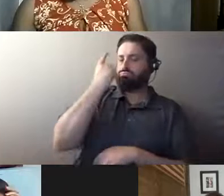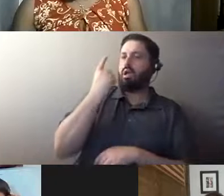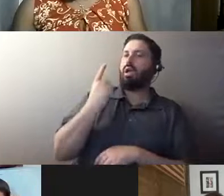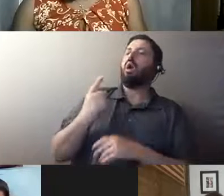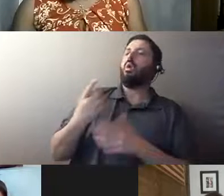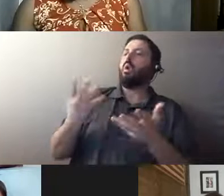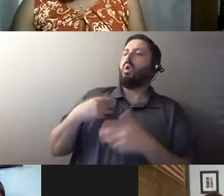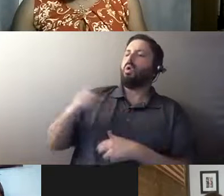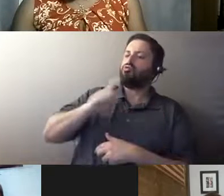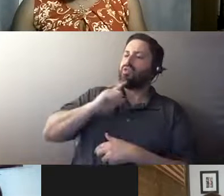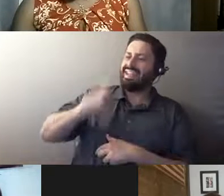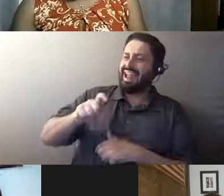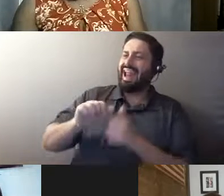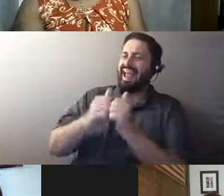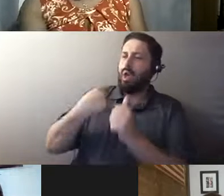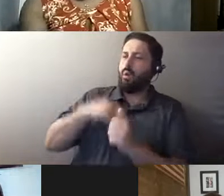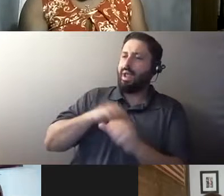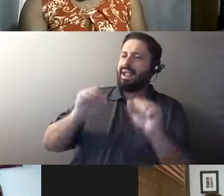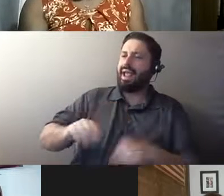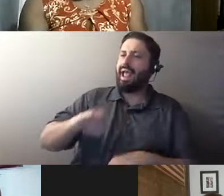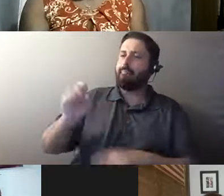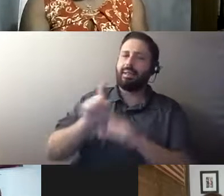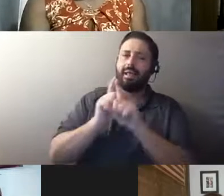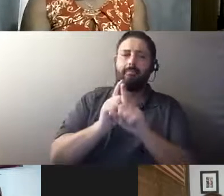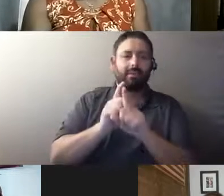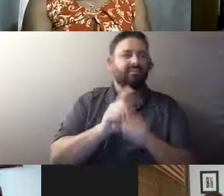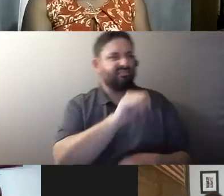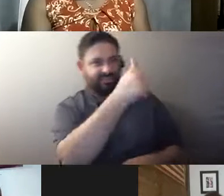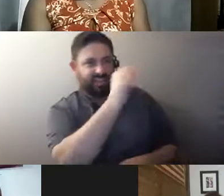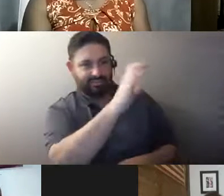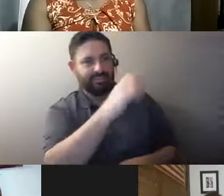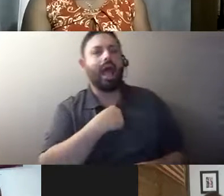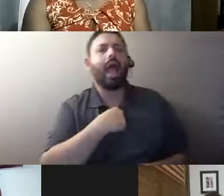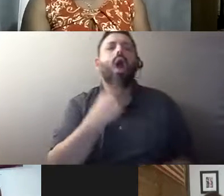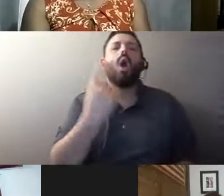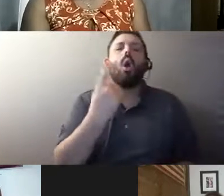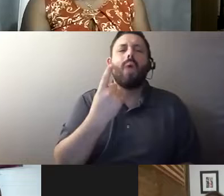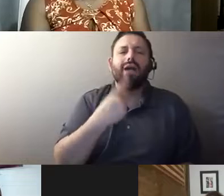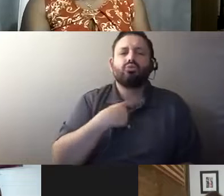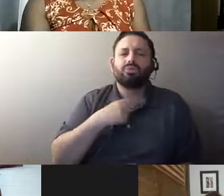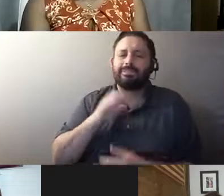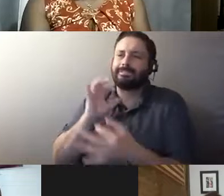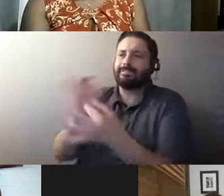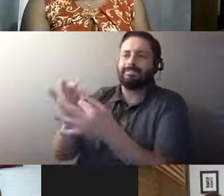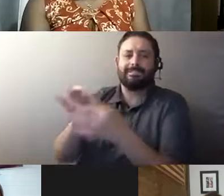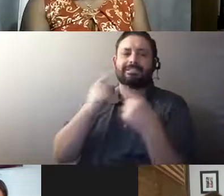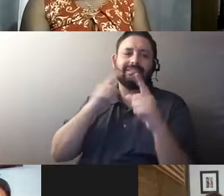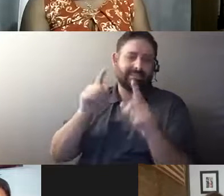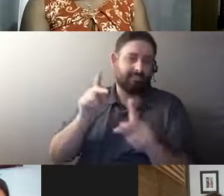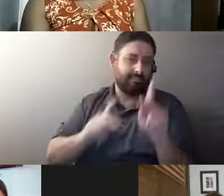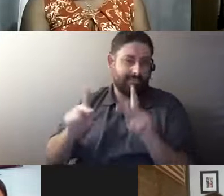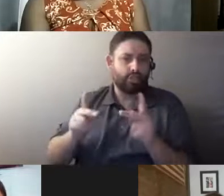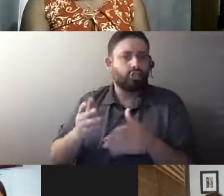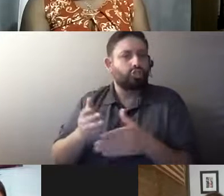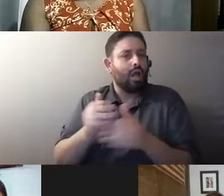So I want to make sure that we're constantly attaching 10 ourselves seconds. to the successful pieces to share with youth and